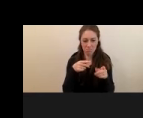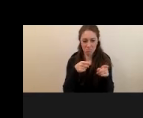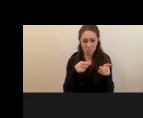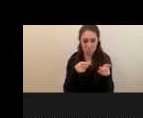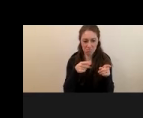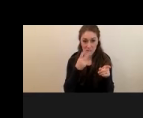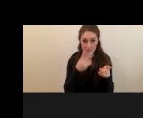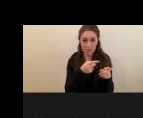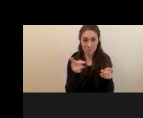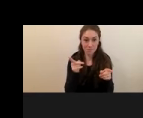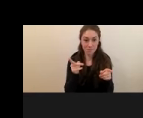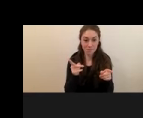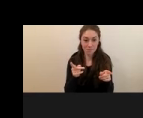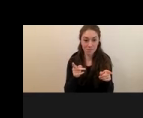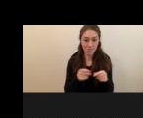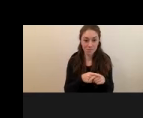Can you all see that all right?